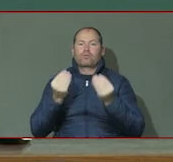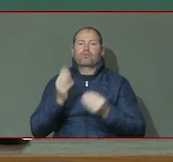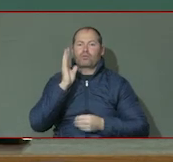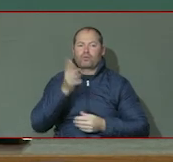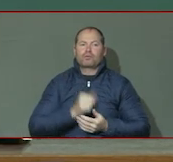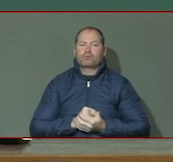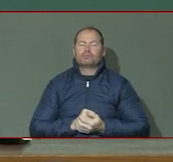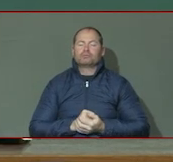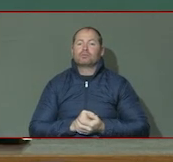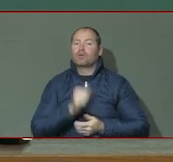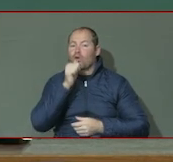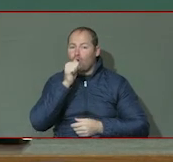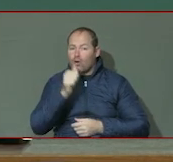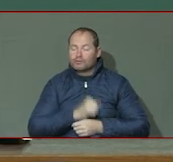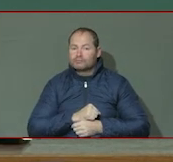answer is at